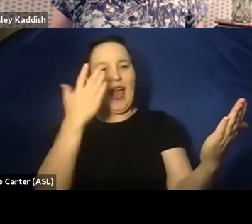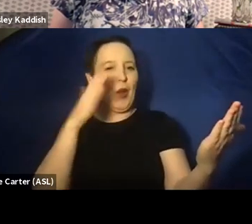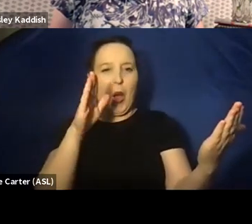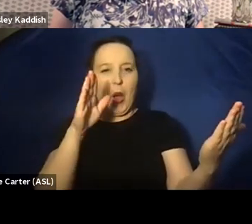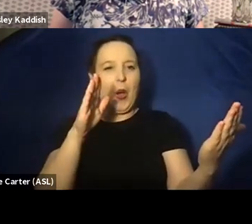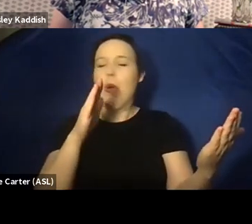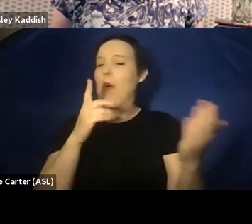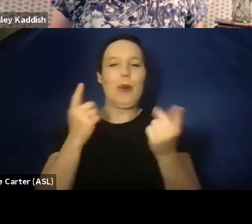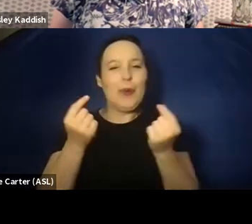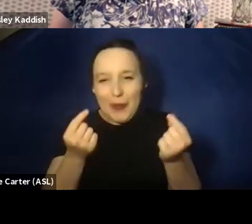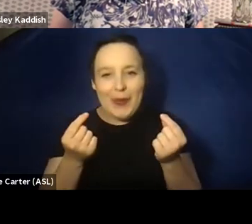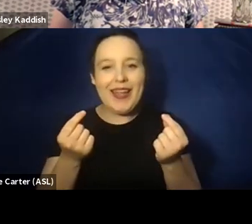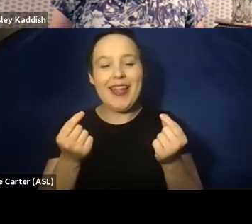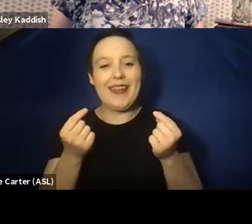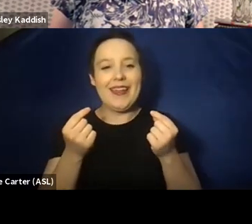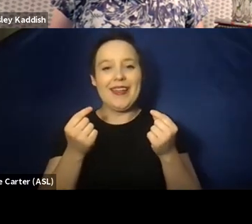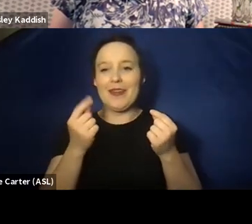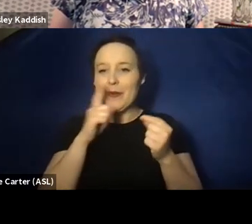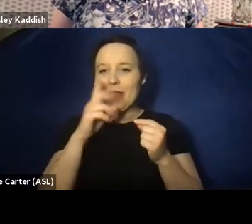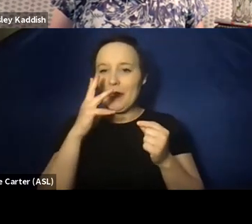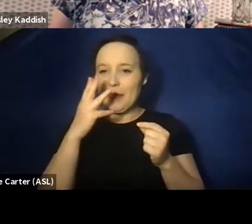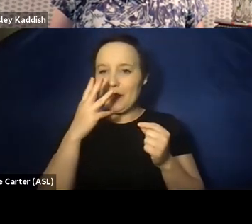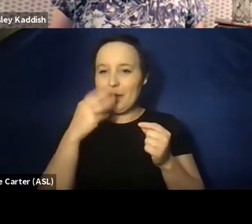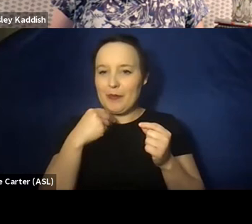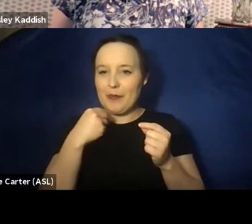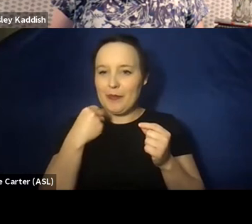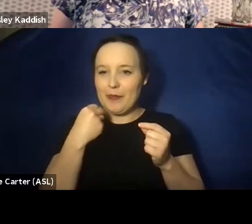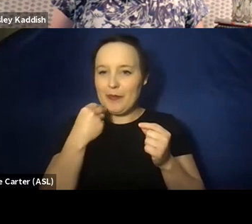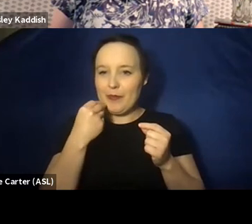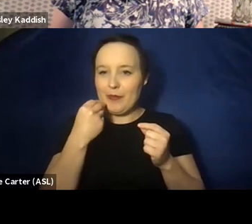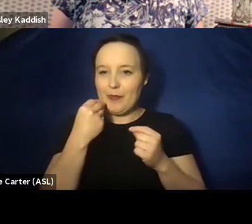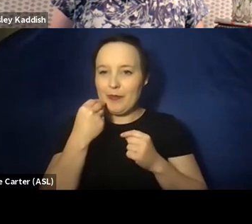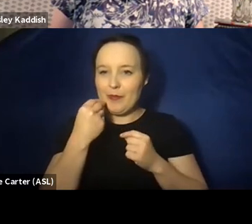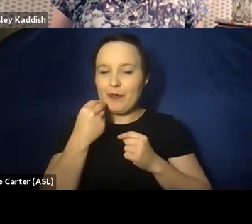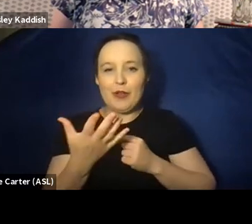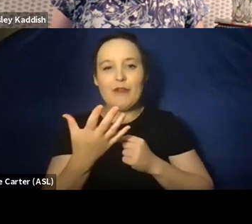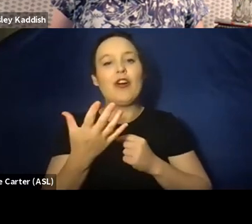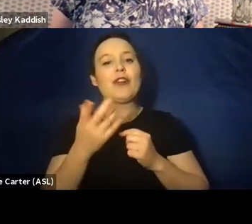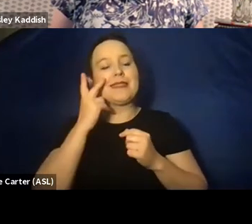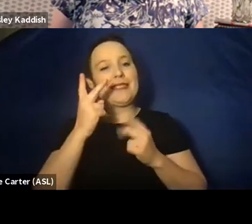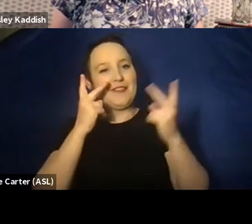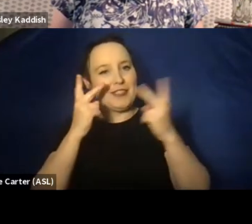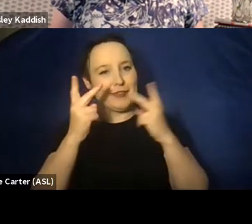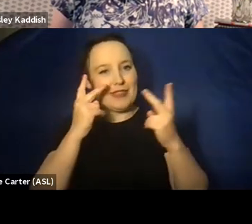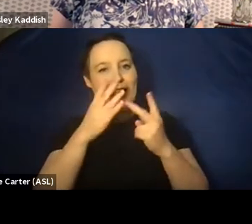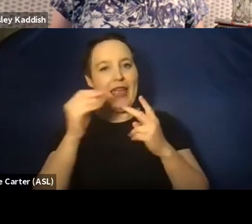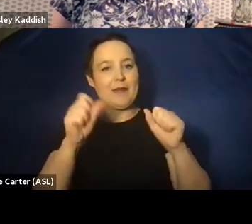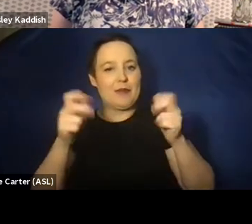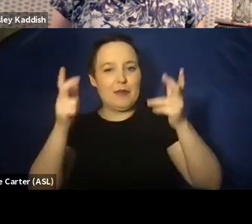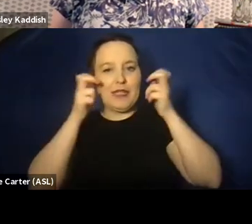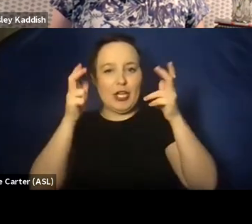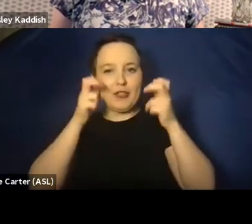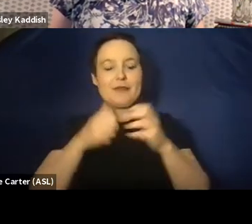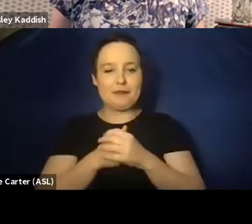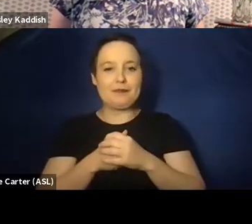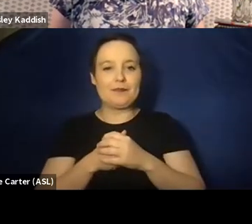was just, it was so beautiful to me to see it visually and to hear it. So I think